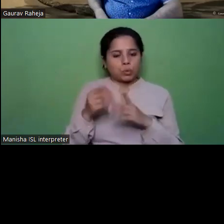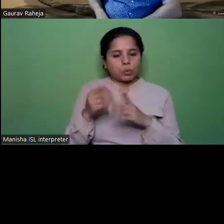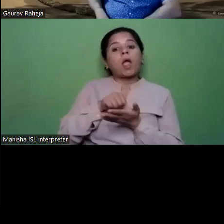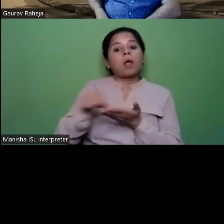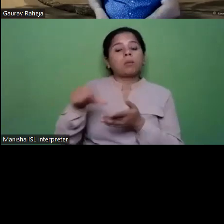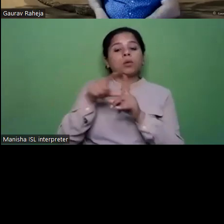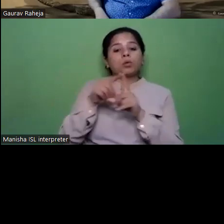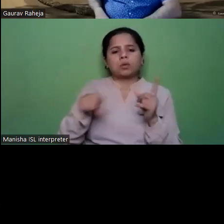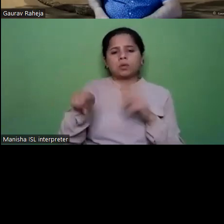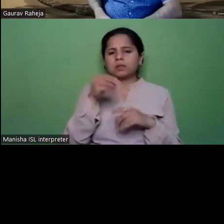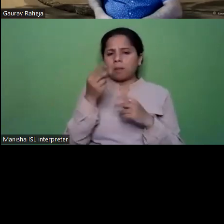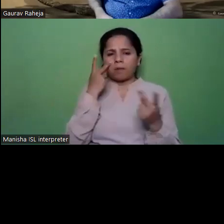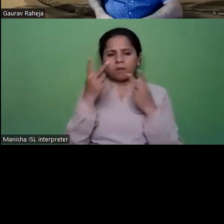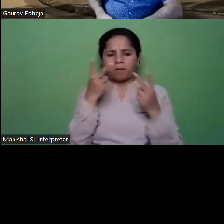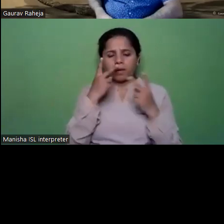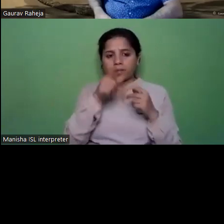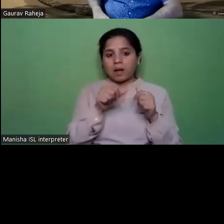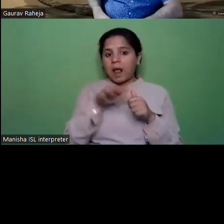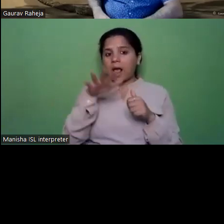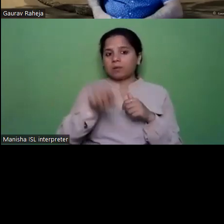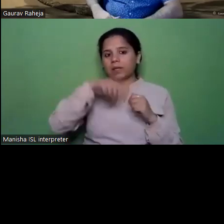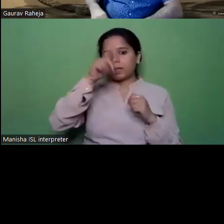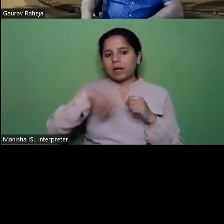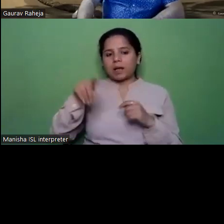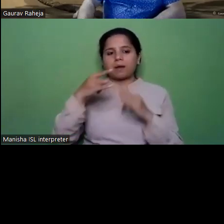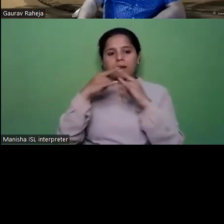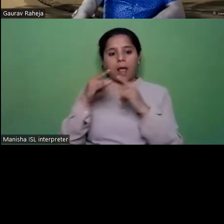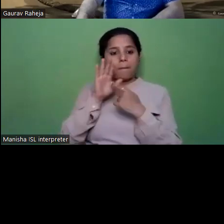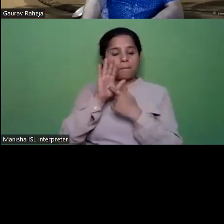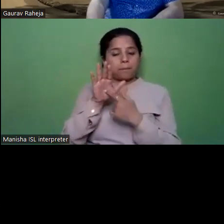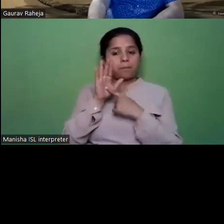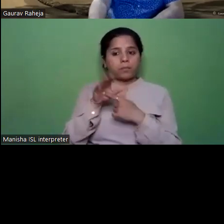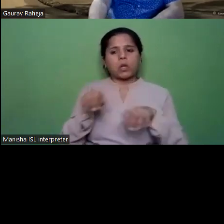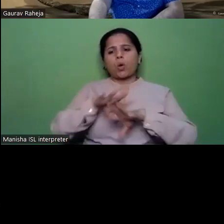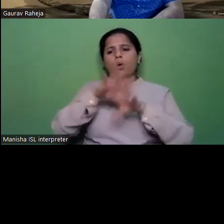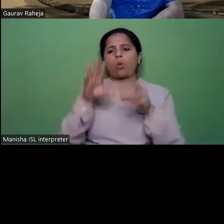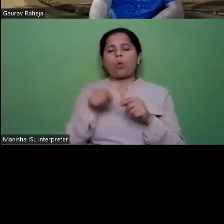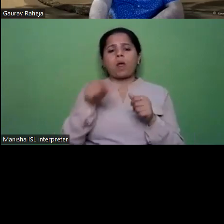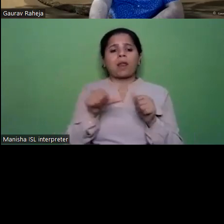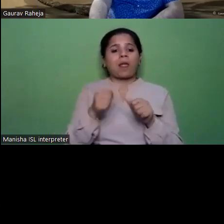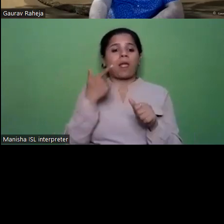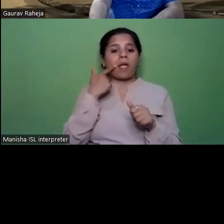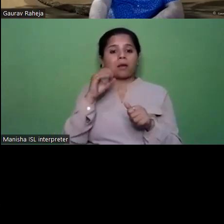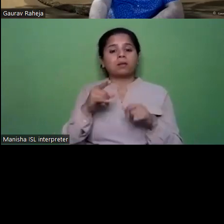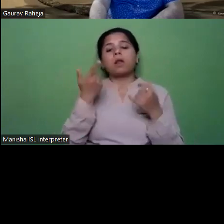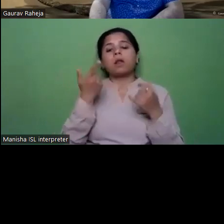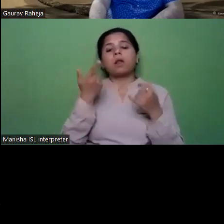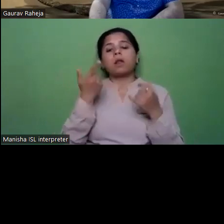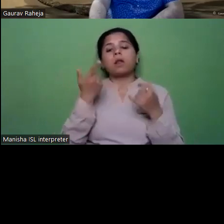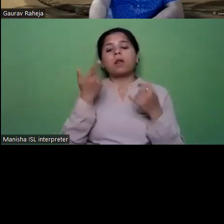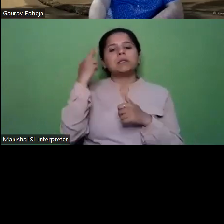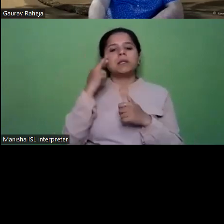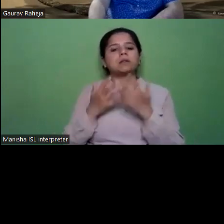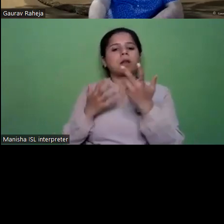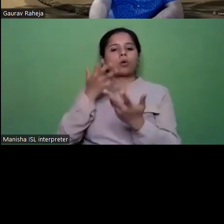these are some visuals of the Accessible India campaign, which divided the whole campaign of accessibility to provide reasonable